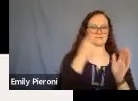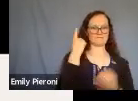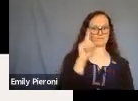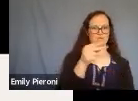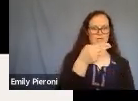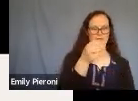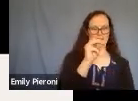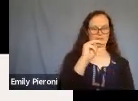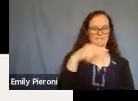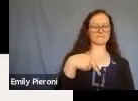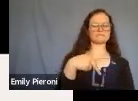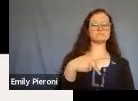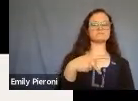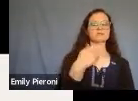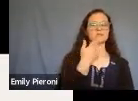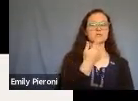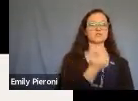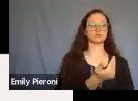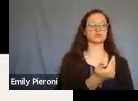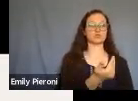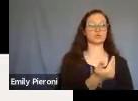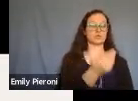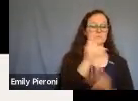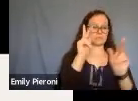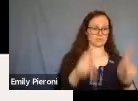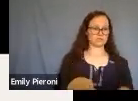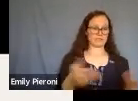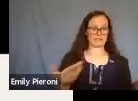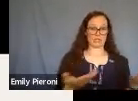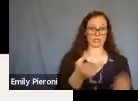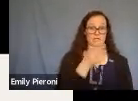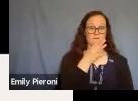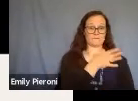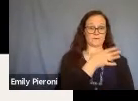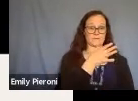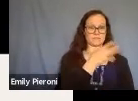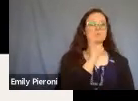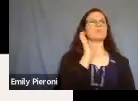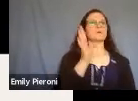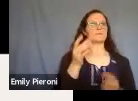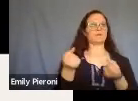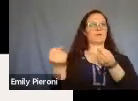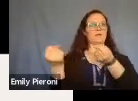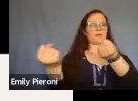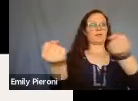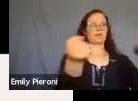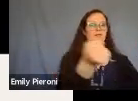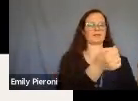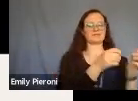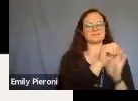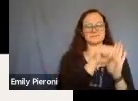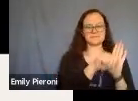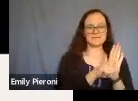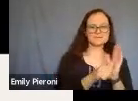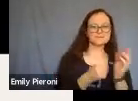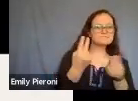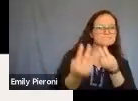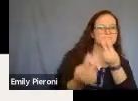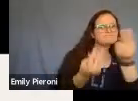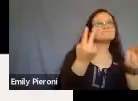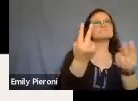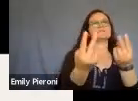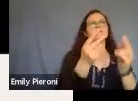of a faculty member based in Farmington, but will be driving all around the state to visit with farmers who are interested in hemp.